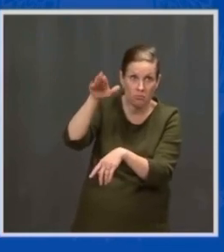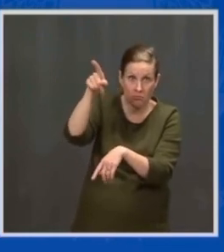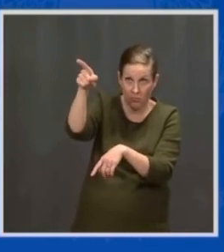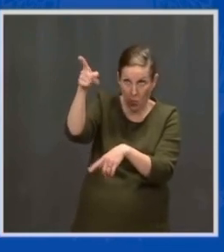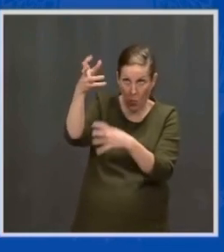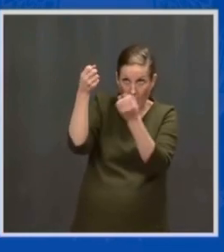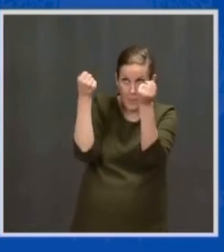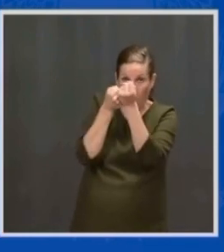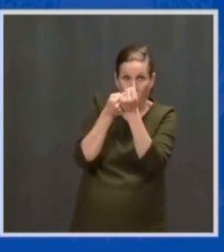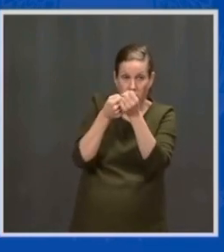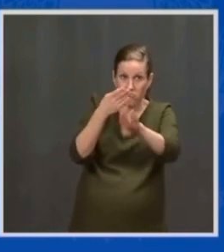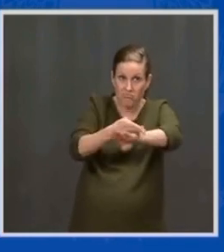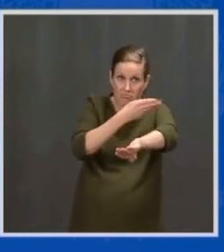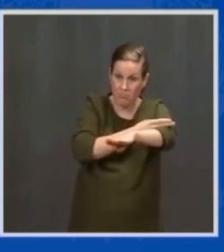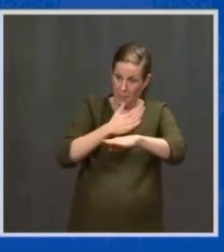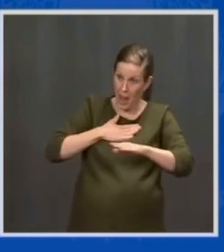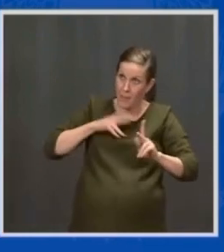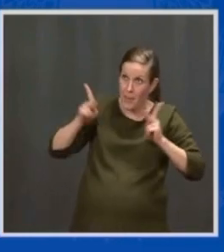Ask them if it helped them at all.